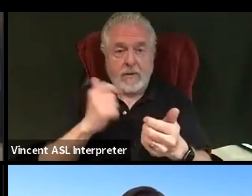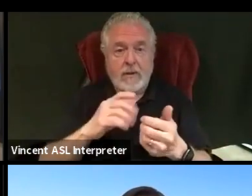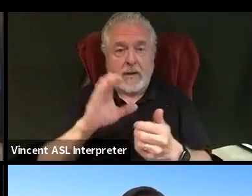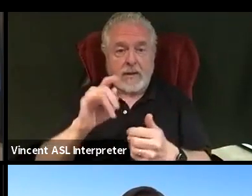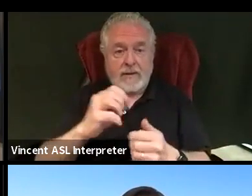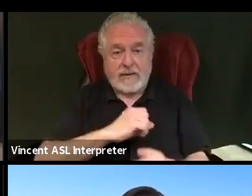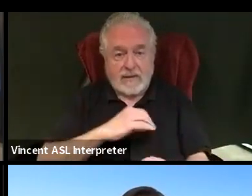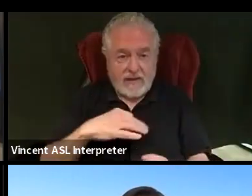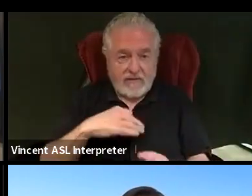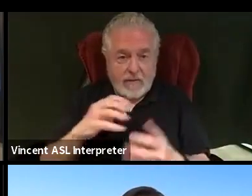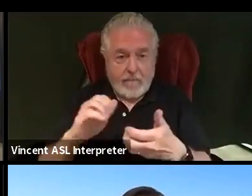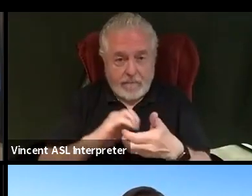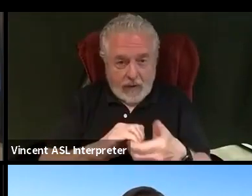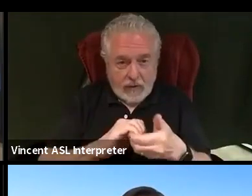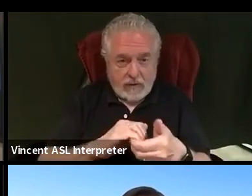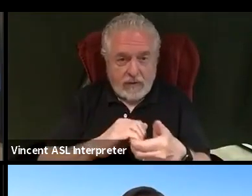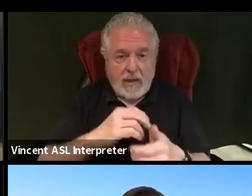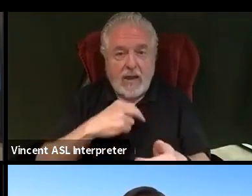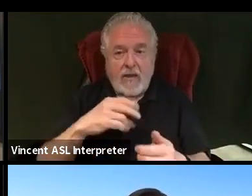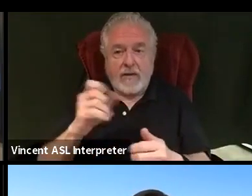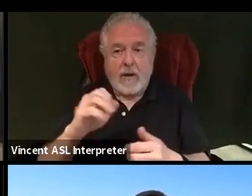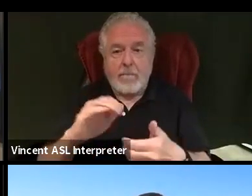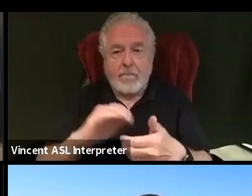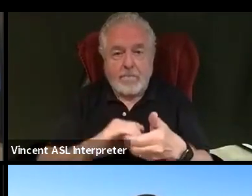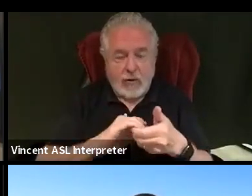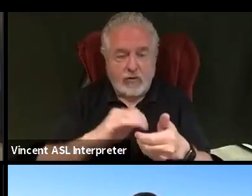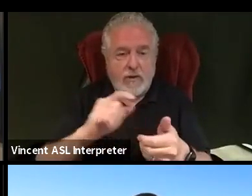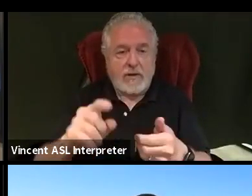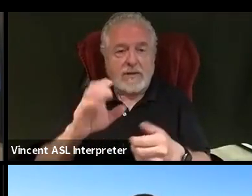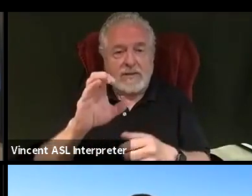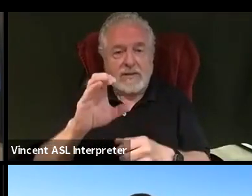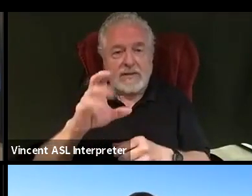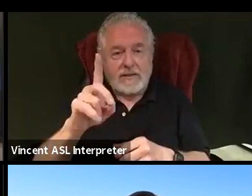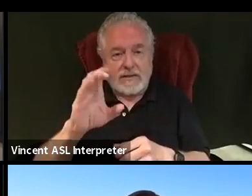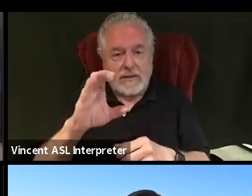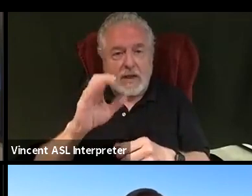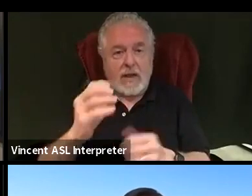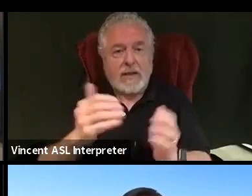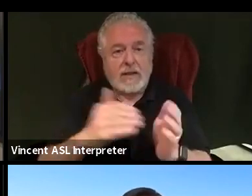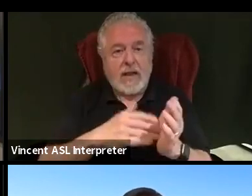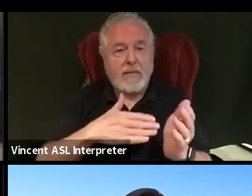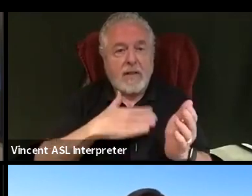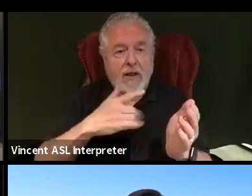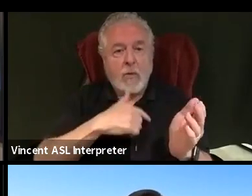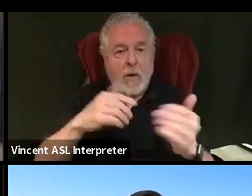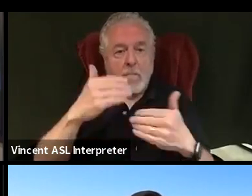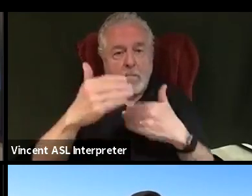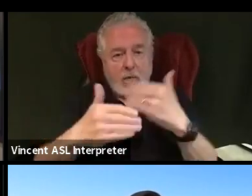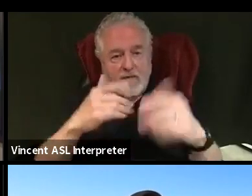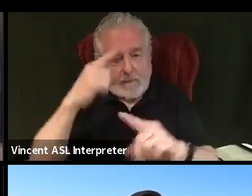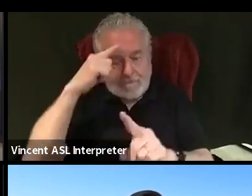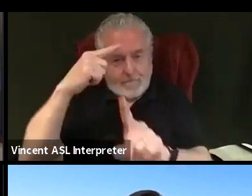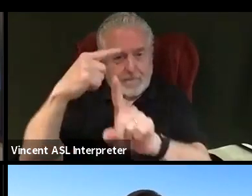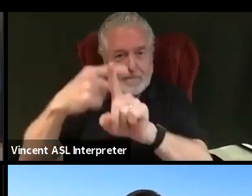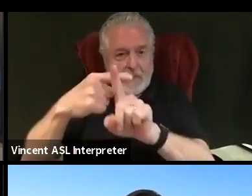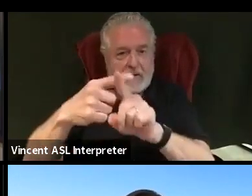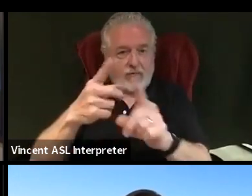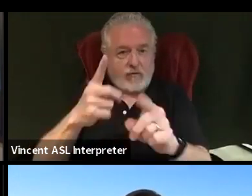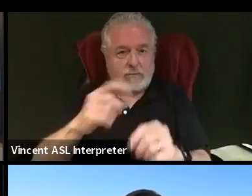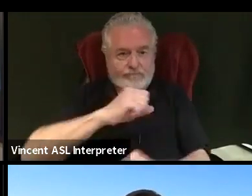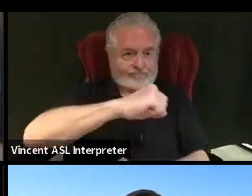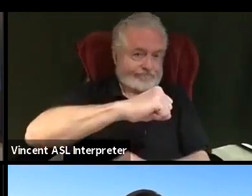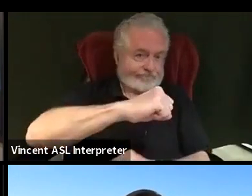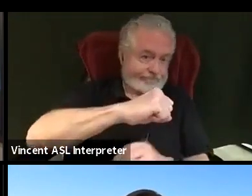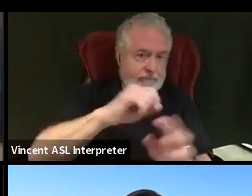county staff partners and our healthcare partners throughout there. It's good to see you all again. I'm glad we're moving in a positive direction, very cautiously,